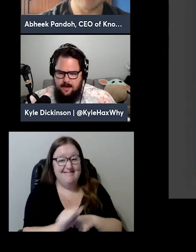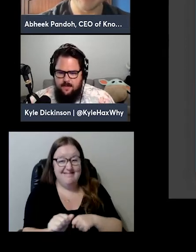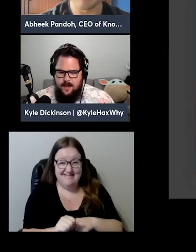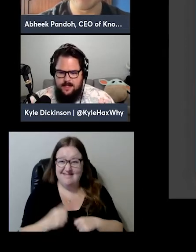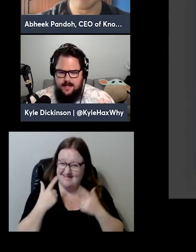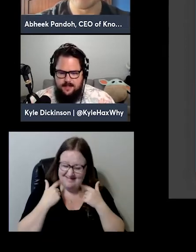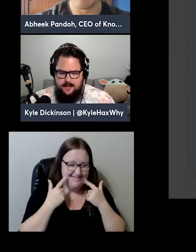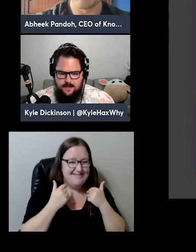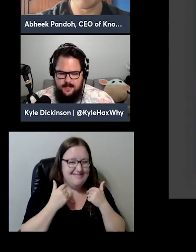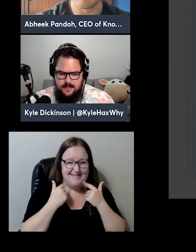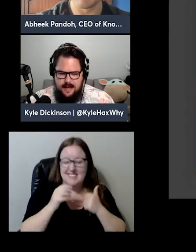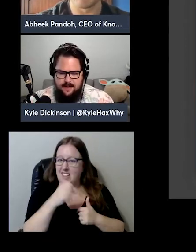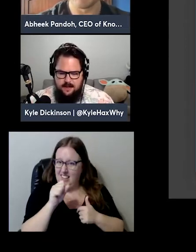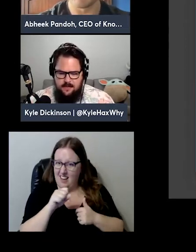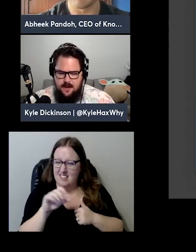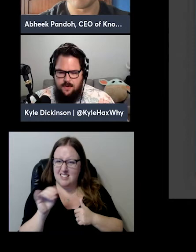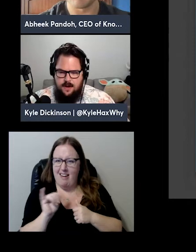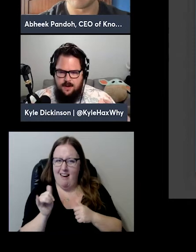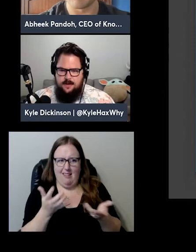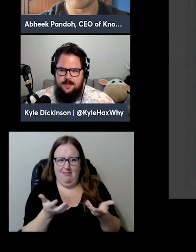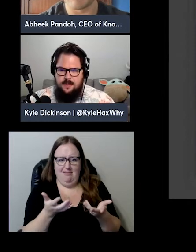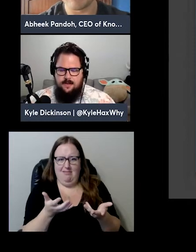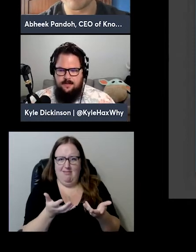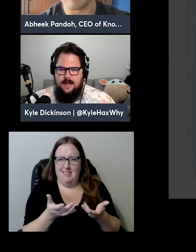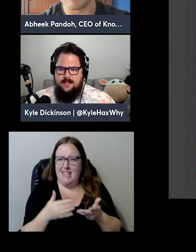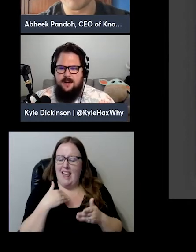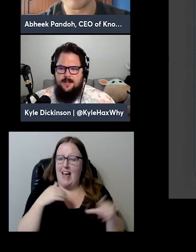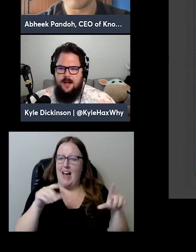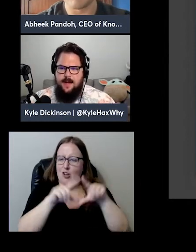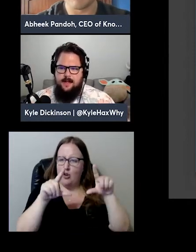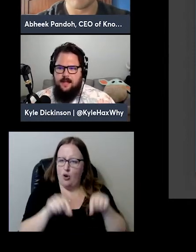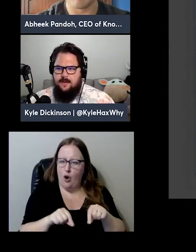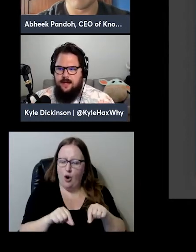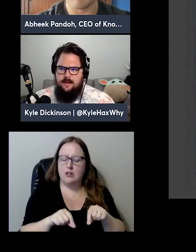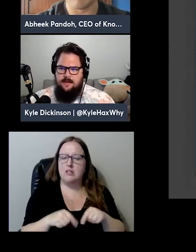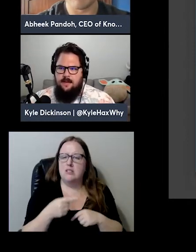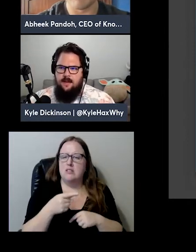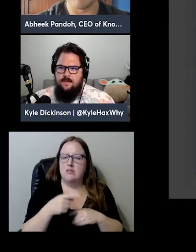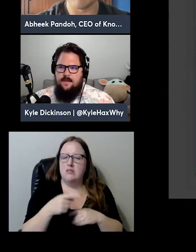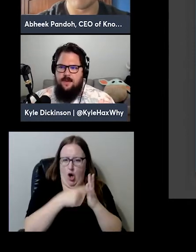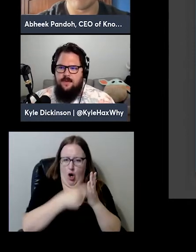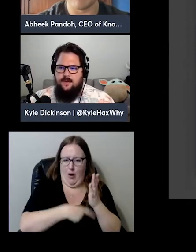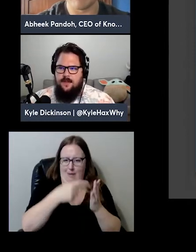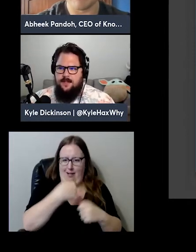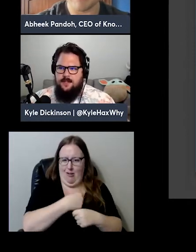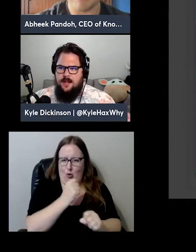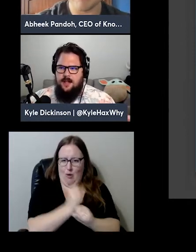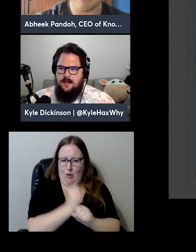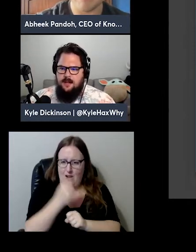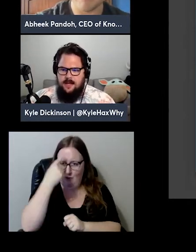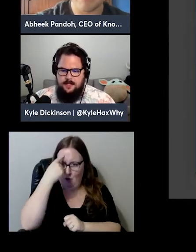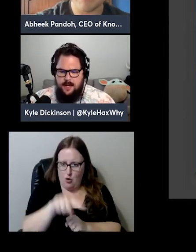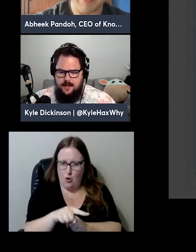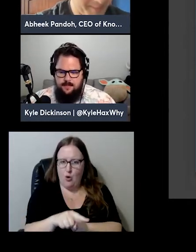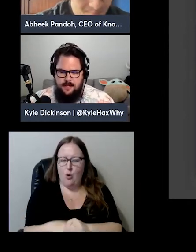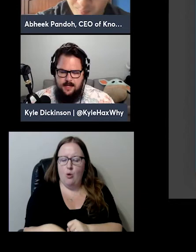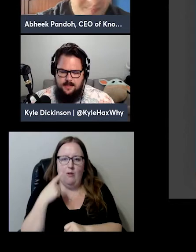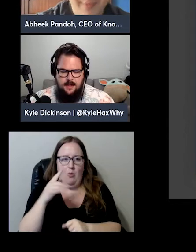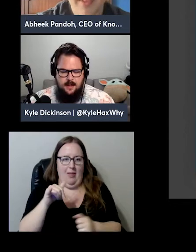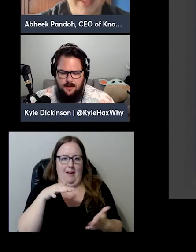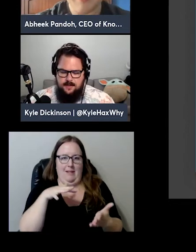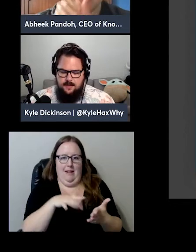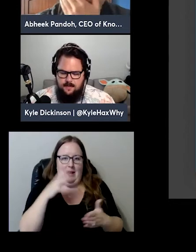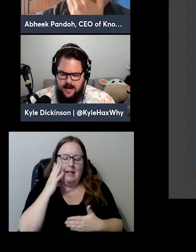what does having note cards or flashcards automatically created for you due to the studying experience,